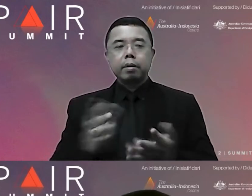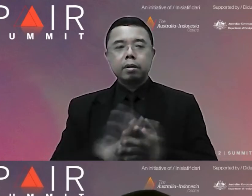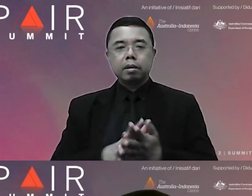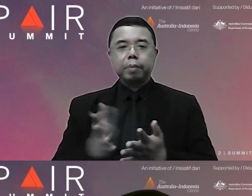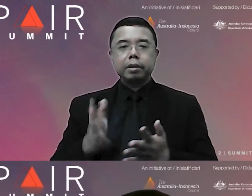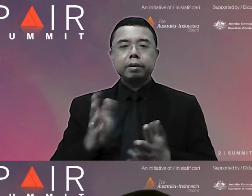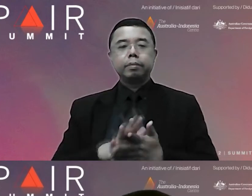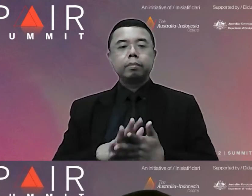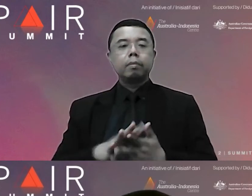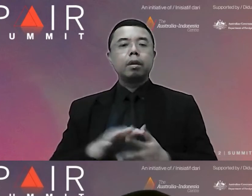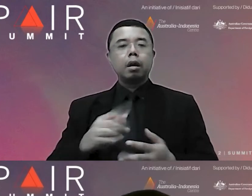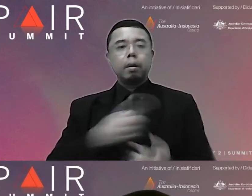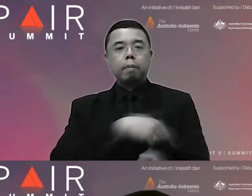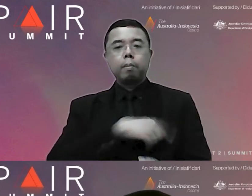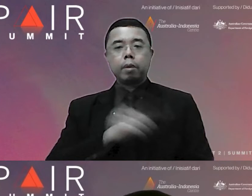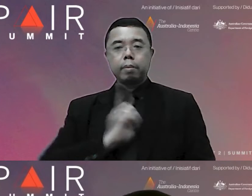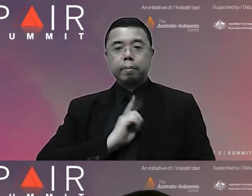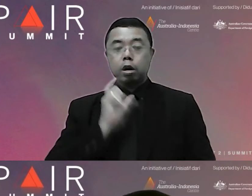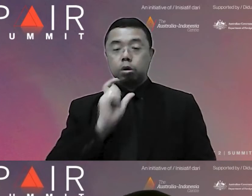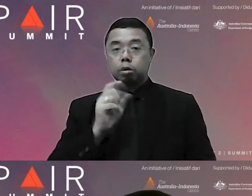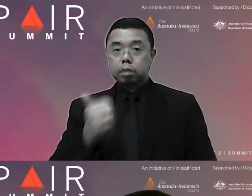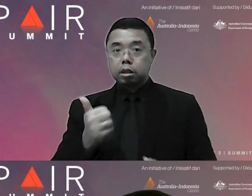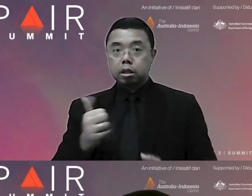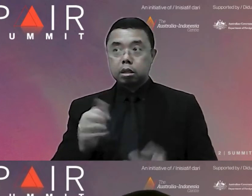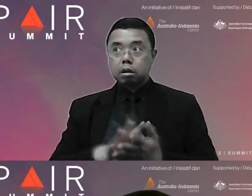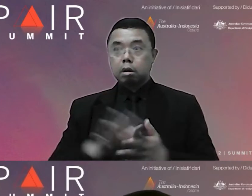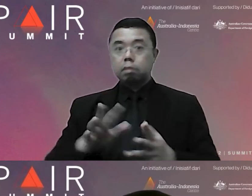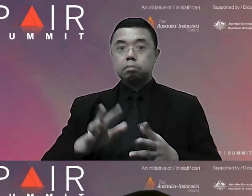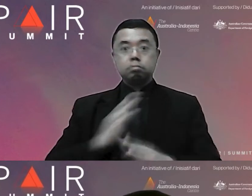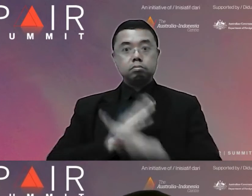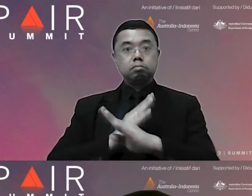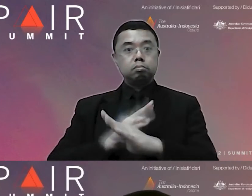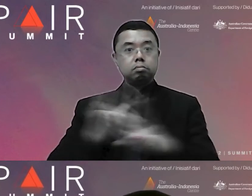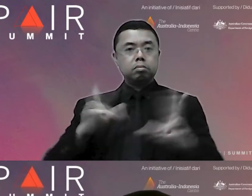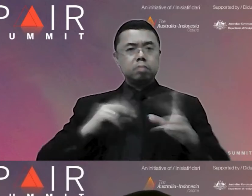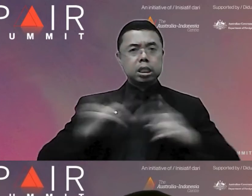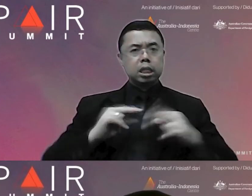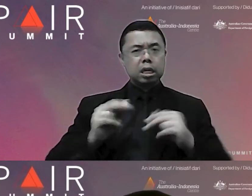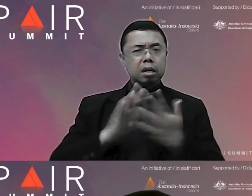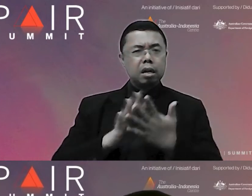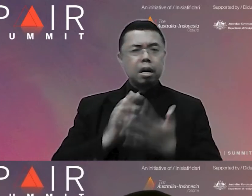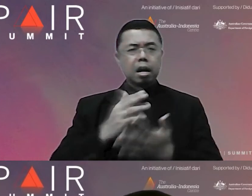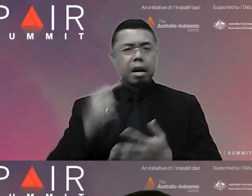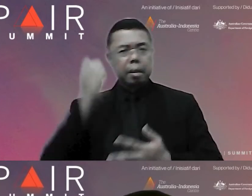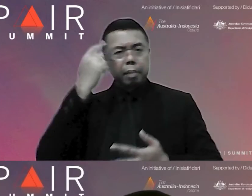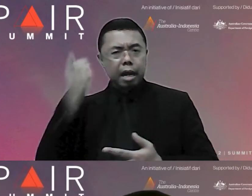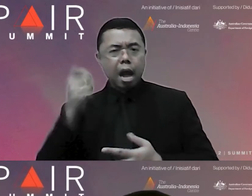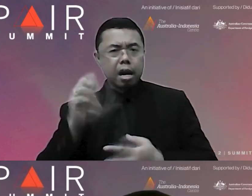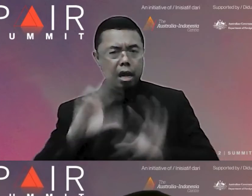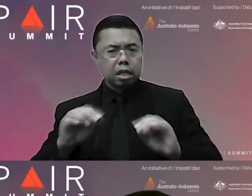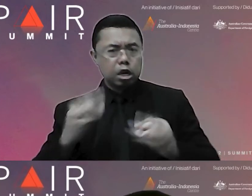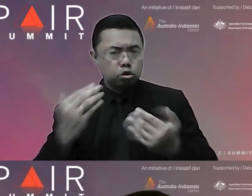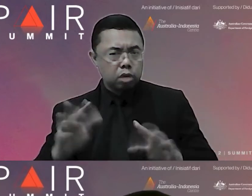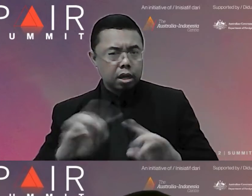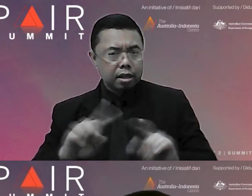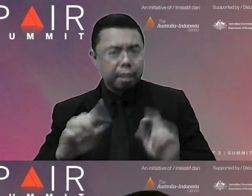is your ability to actually do what you think you're doing, it's often much, much higher than your actual effectiveness. So if